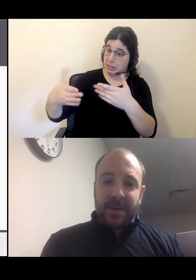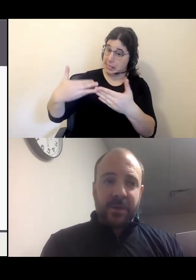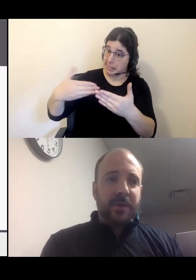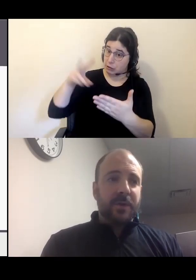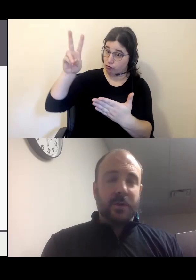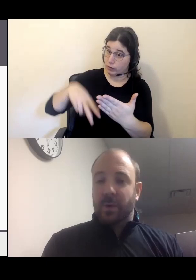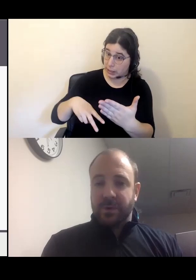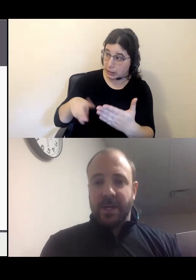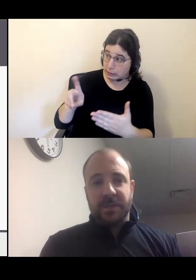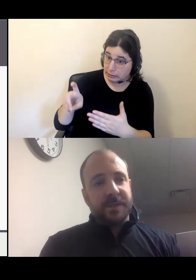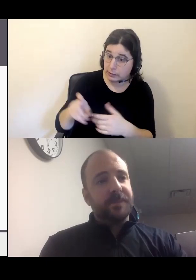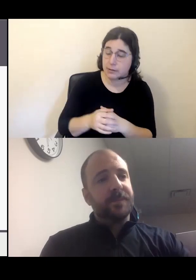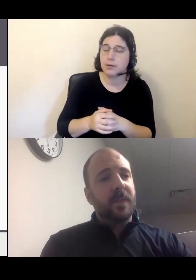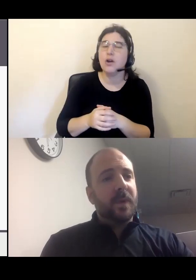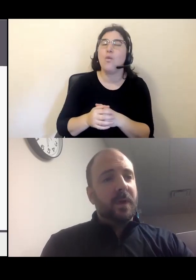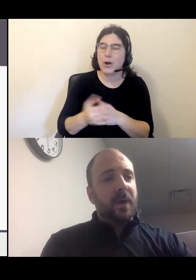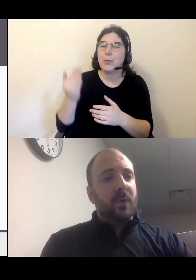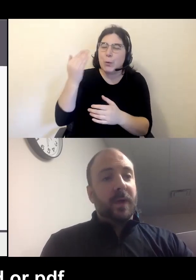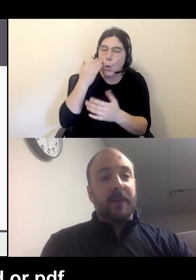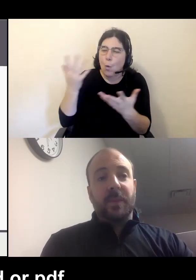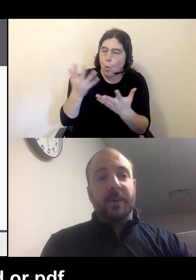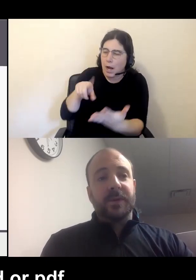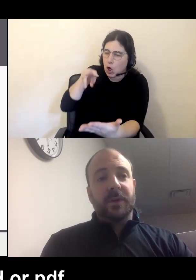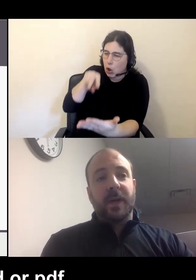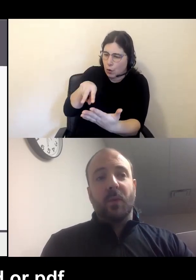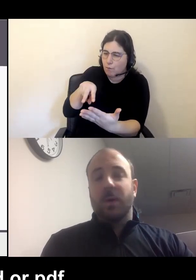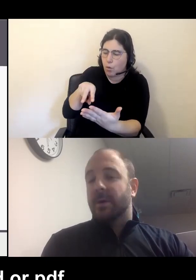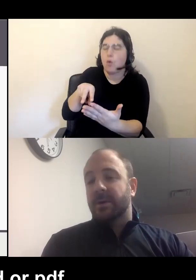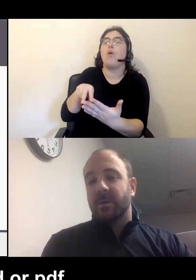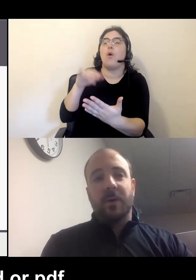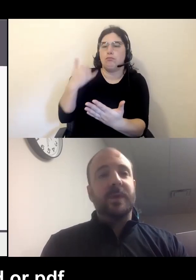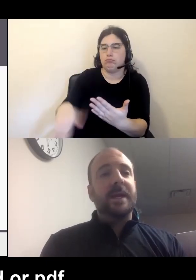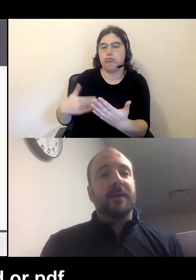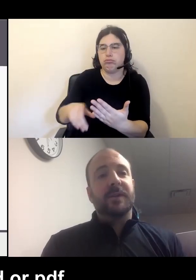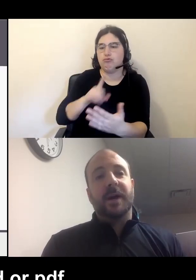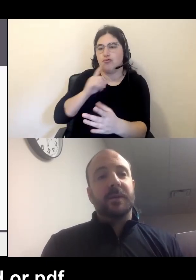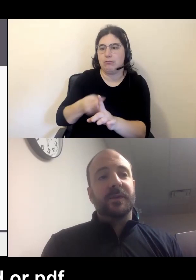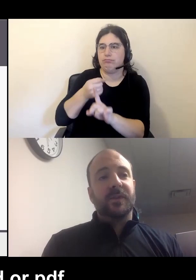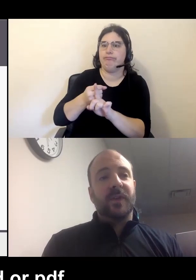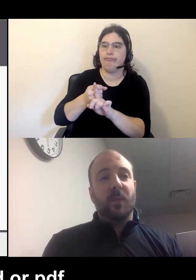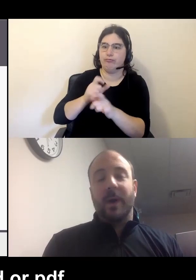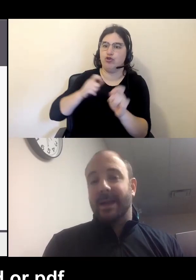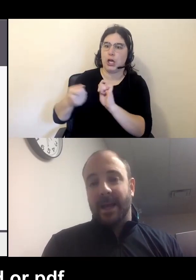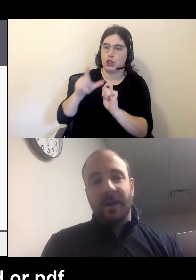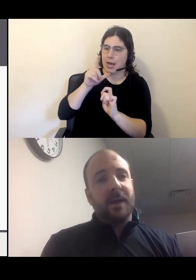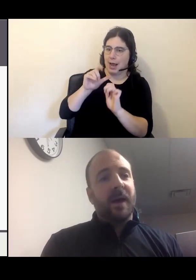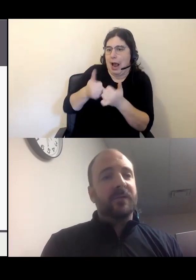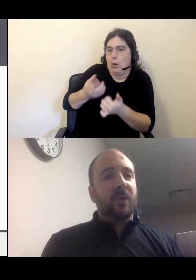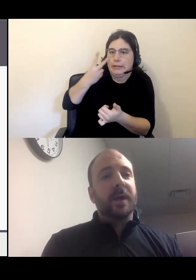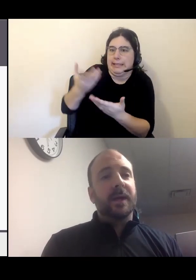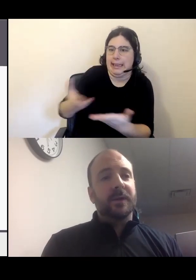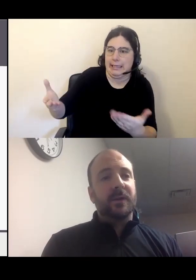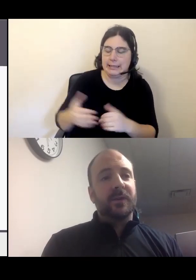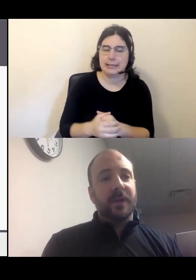to ask, the world changes. Will I ever be able to look at Word or PDF documents the same way again